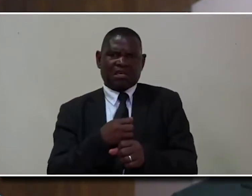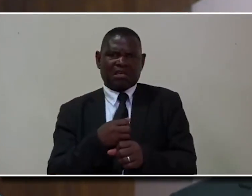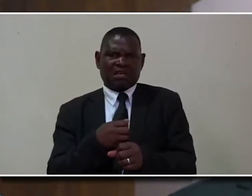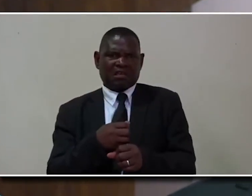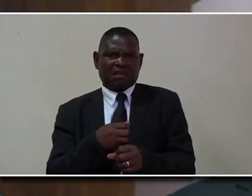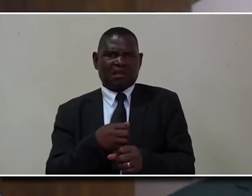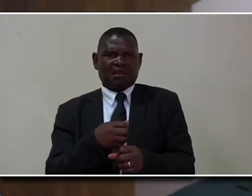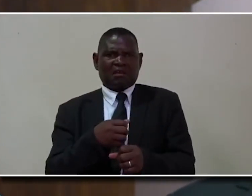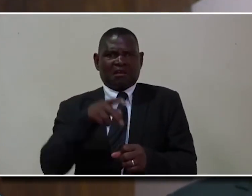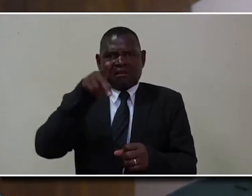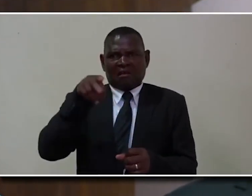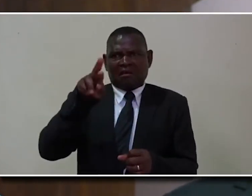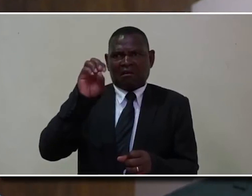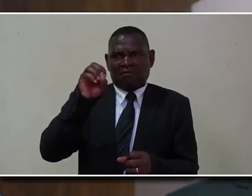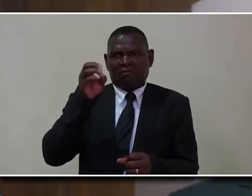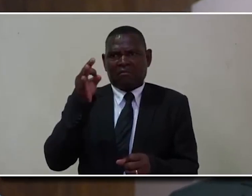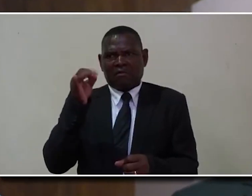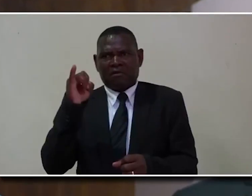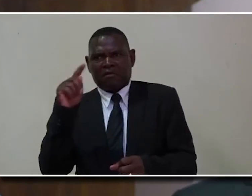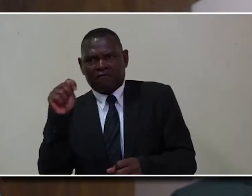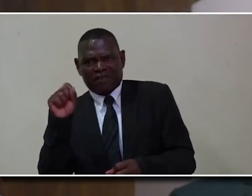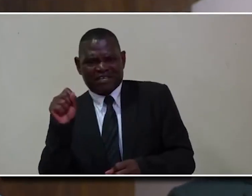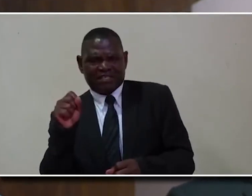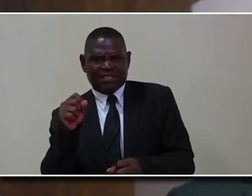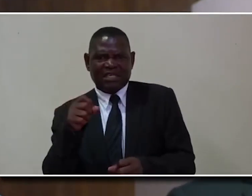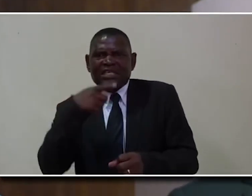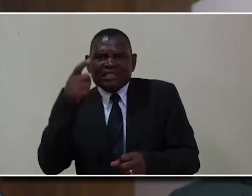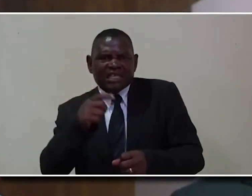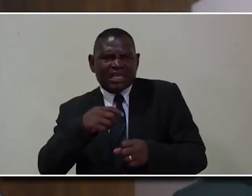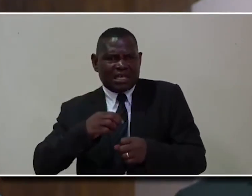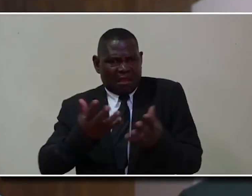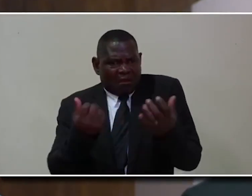And then they are saying we are going to restructure and you won't be part of this organization. So